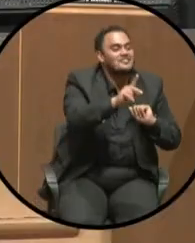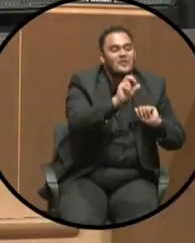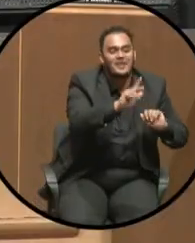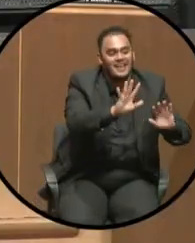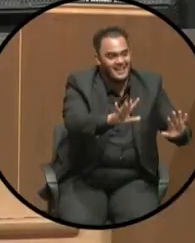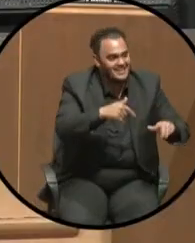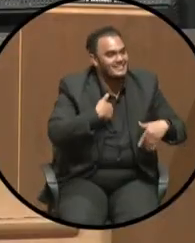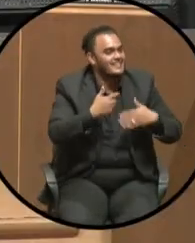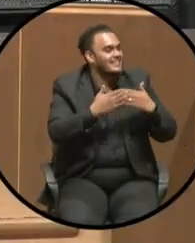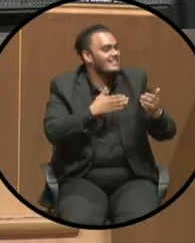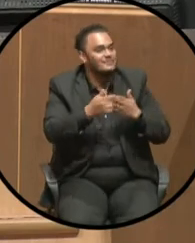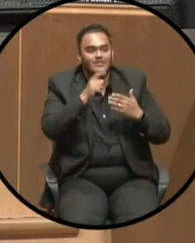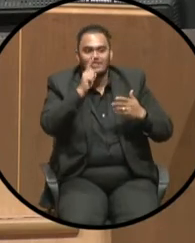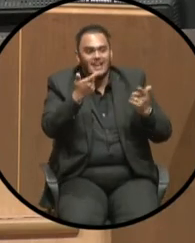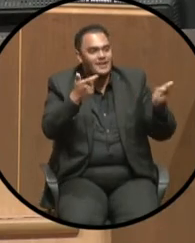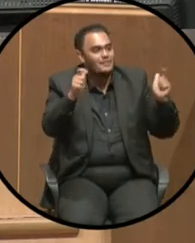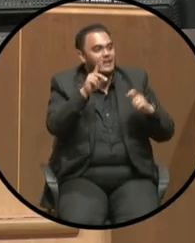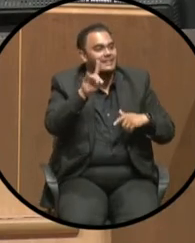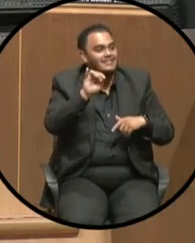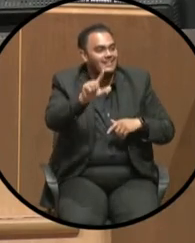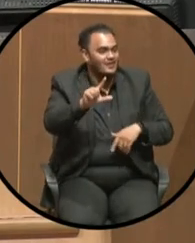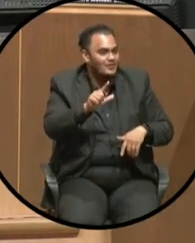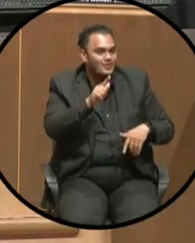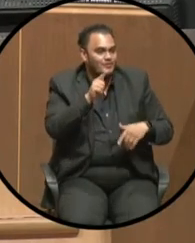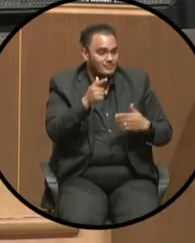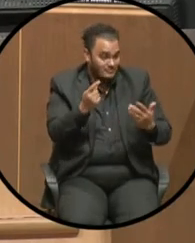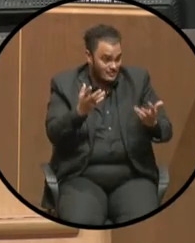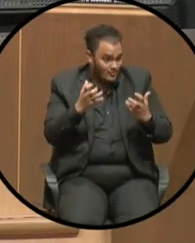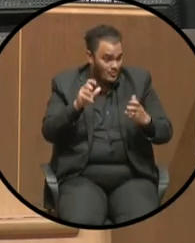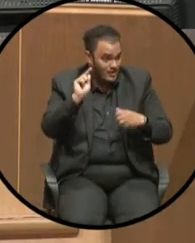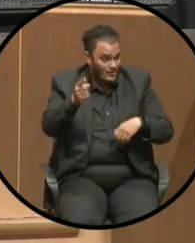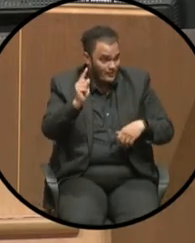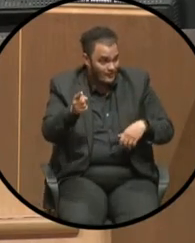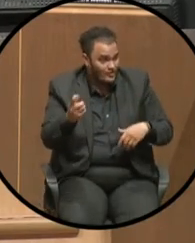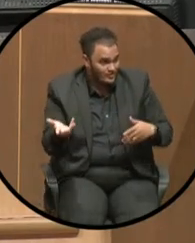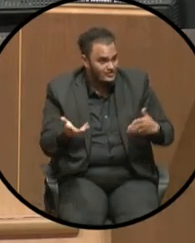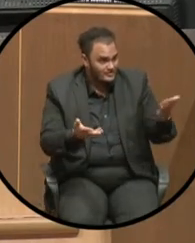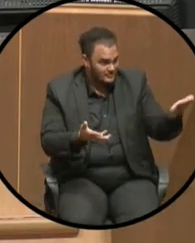what? It's not a big deal. Whoever wants to go first, okay?